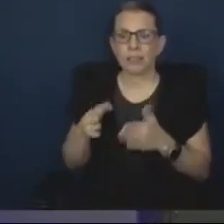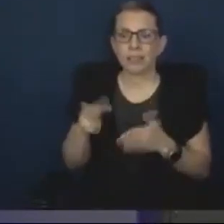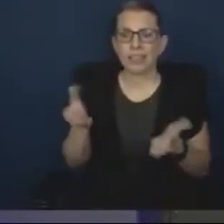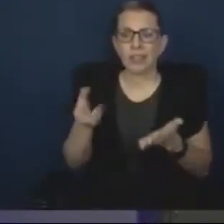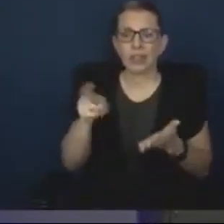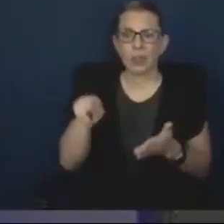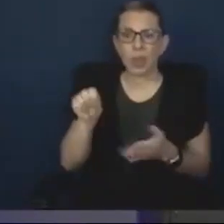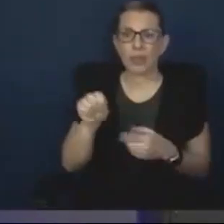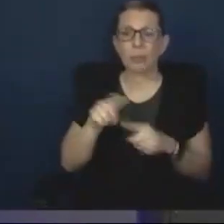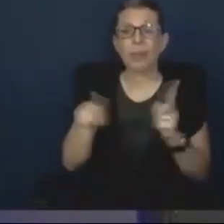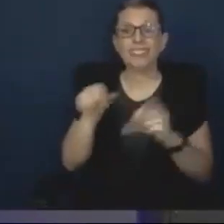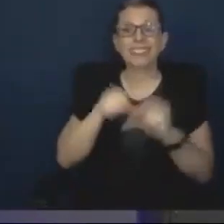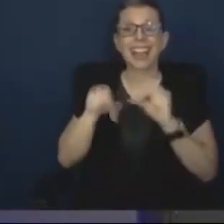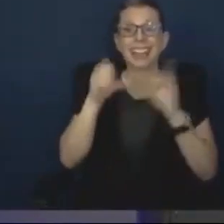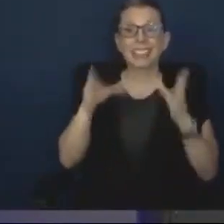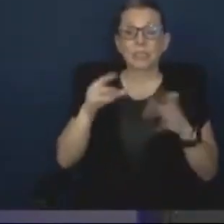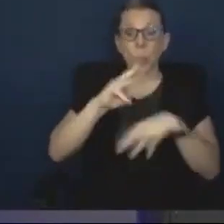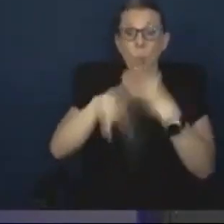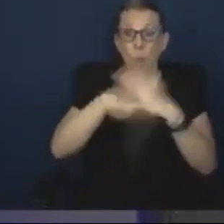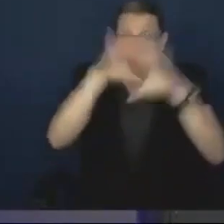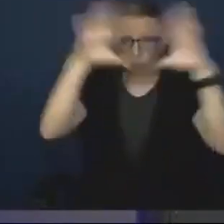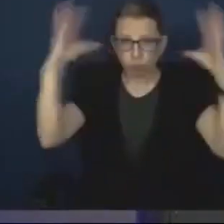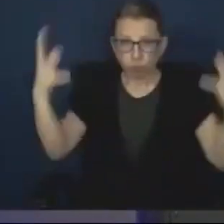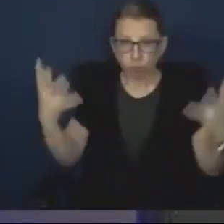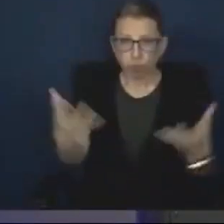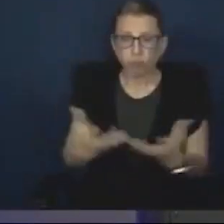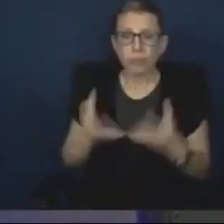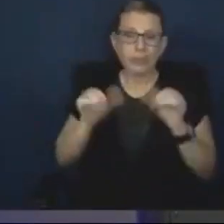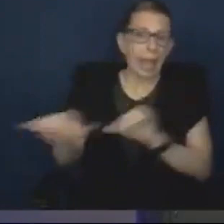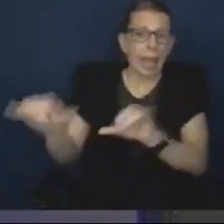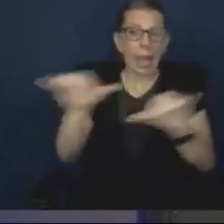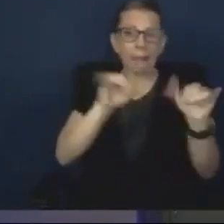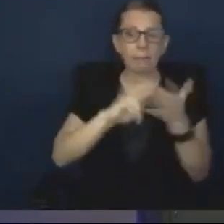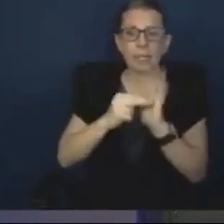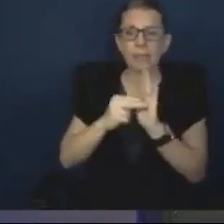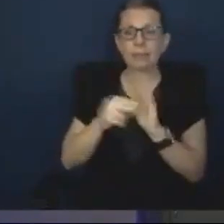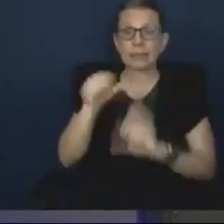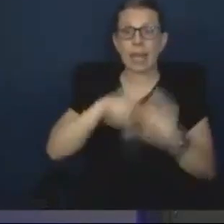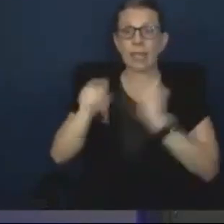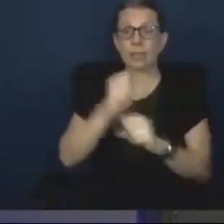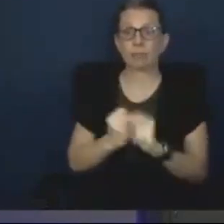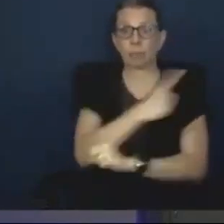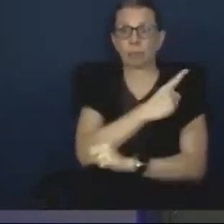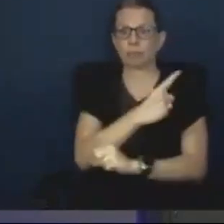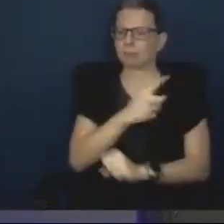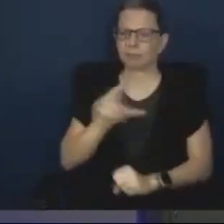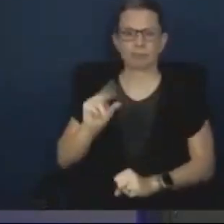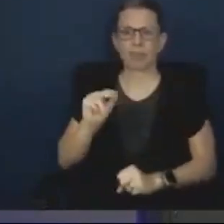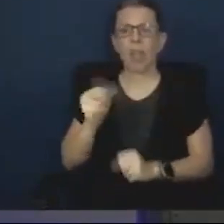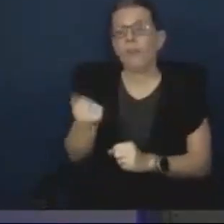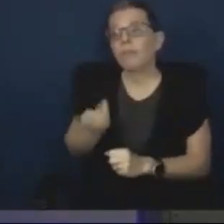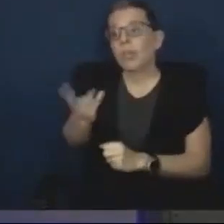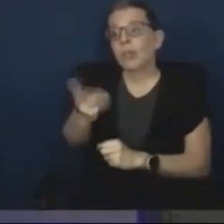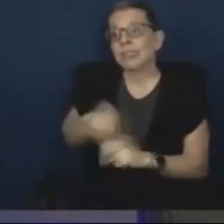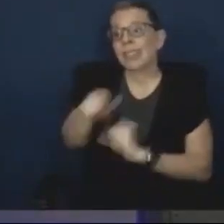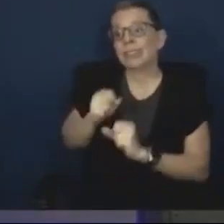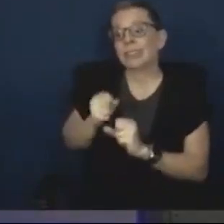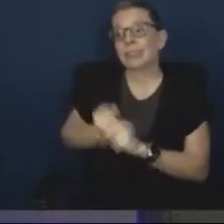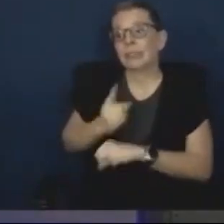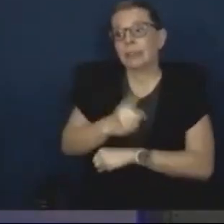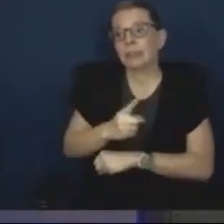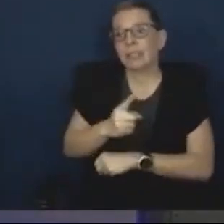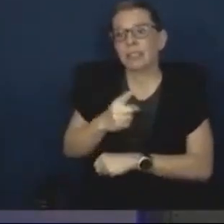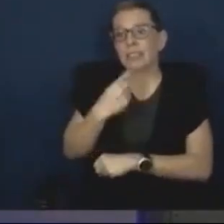you the same message, science is not off the rail. It's not a few scientists telling you something weird like, I'm a